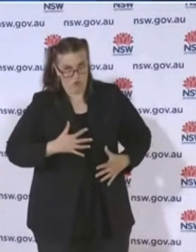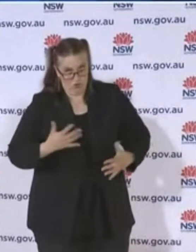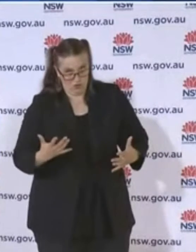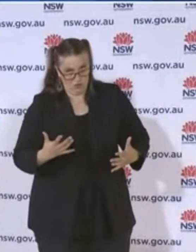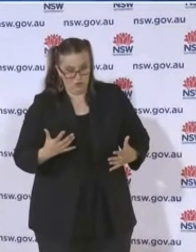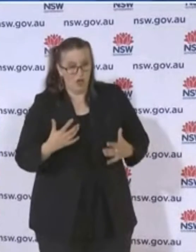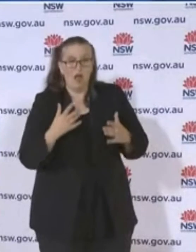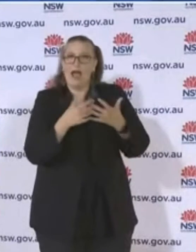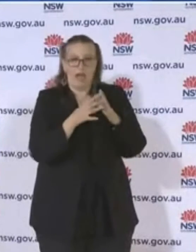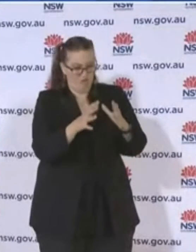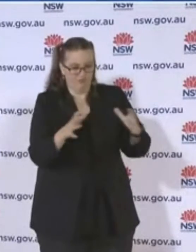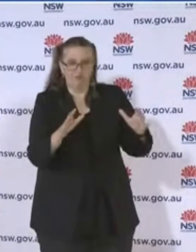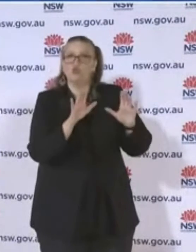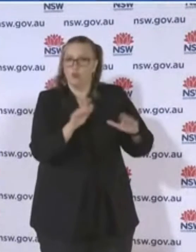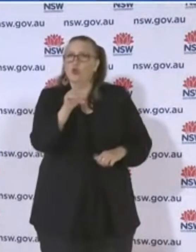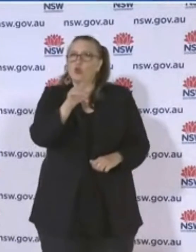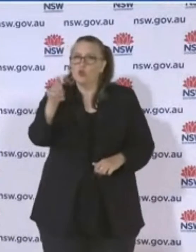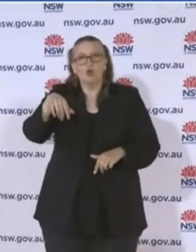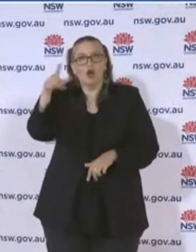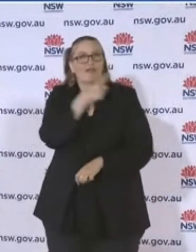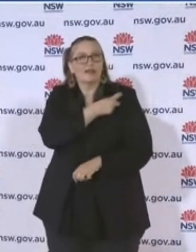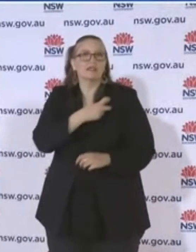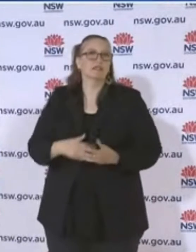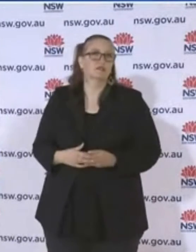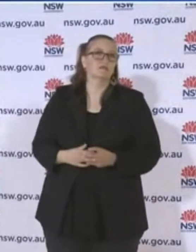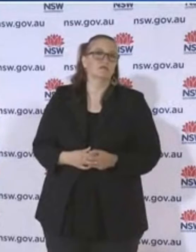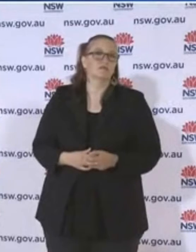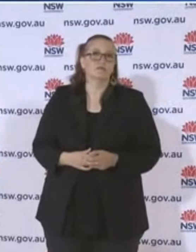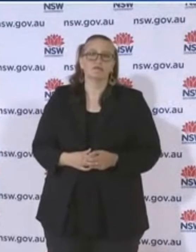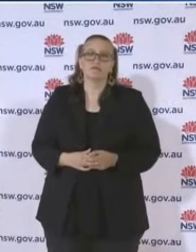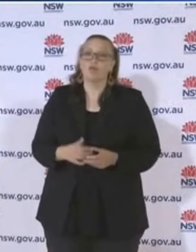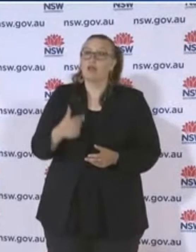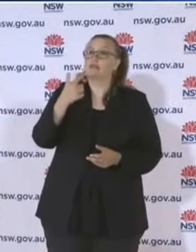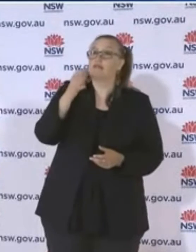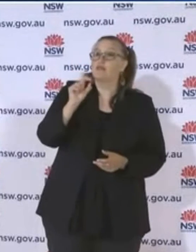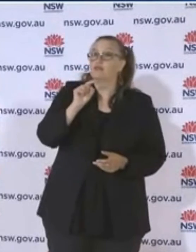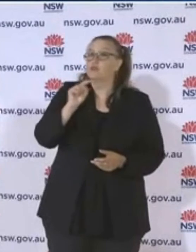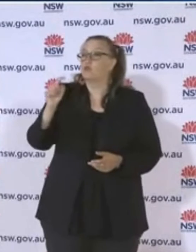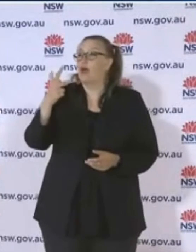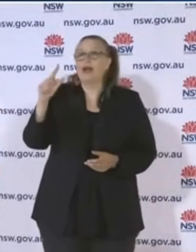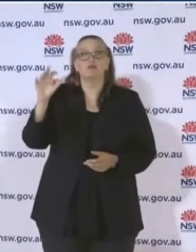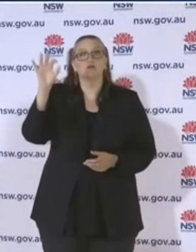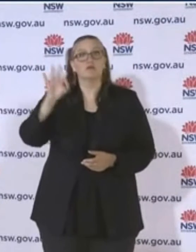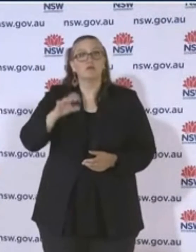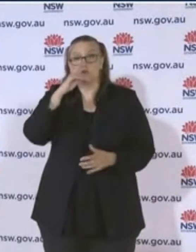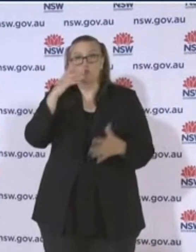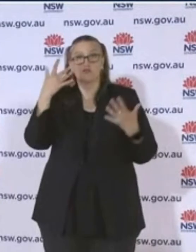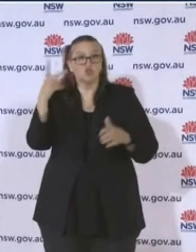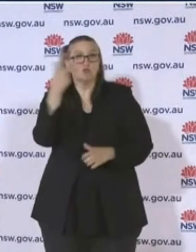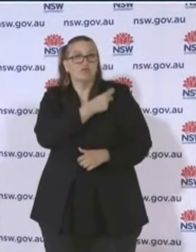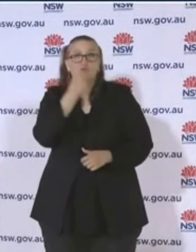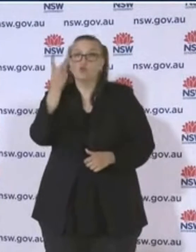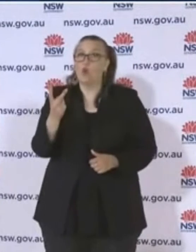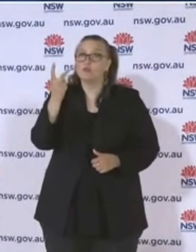and 80% double dose vaccination, that gives community enormous protection against going into hospital, which is why we're looking forward to